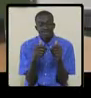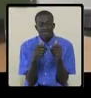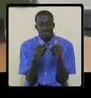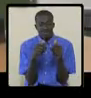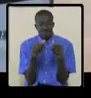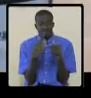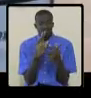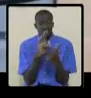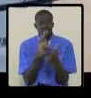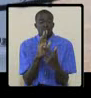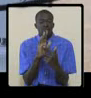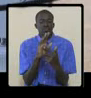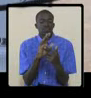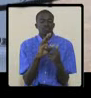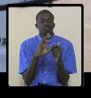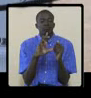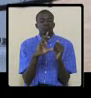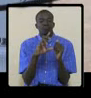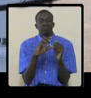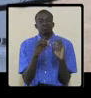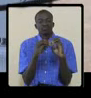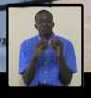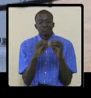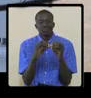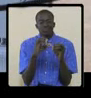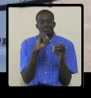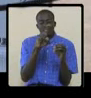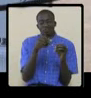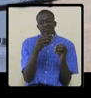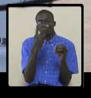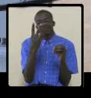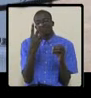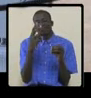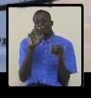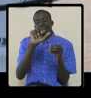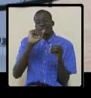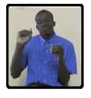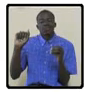The reading is 0.2 ampere.